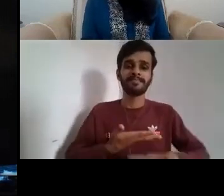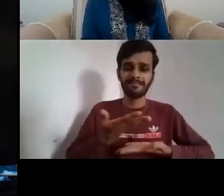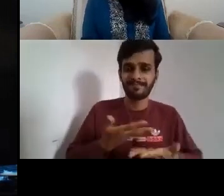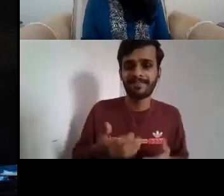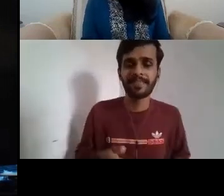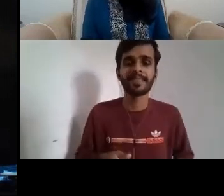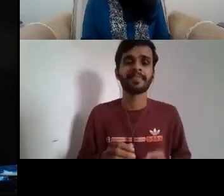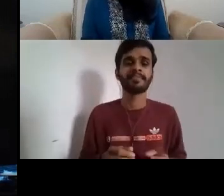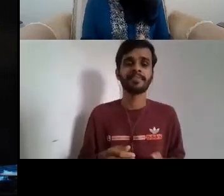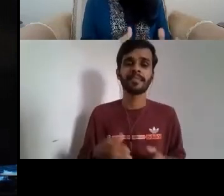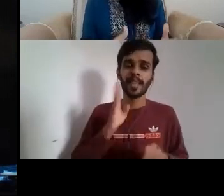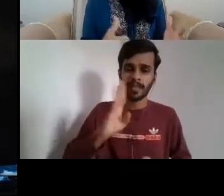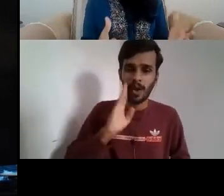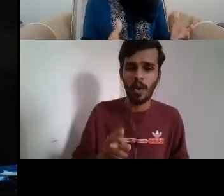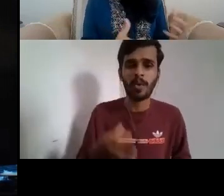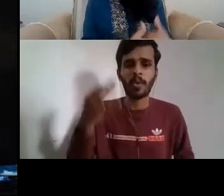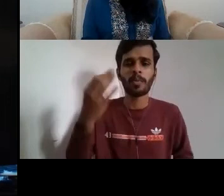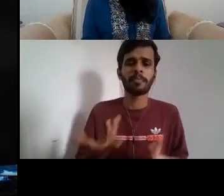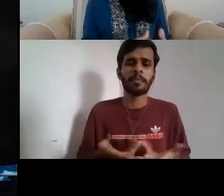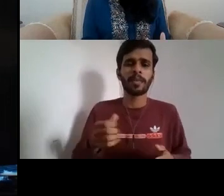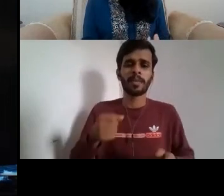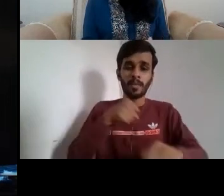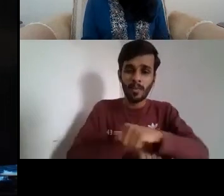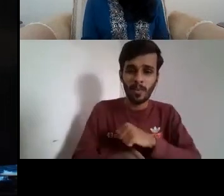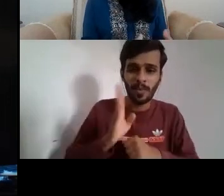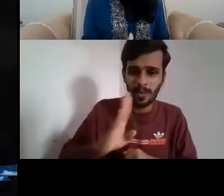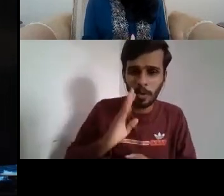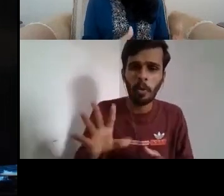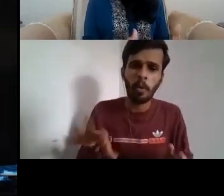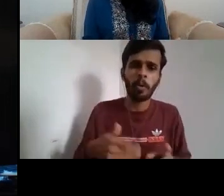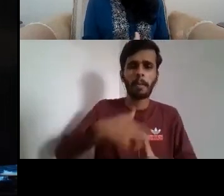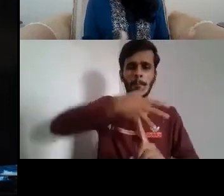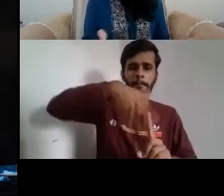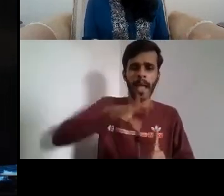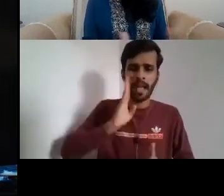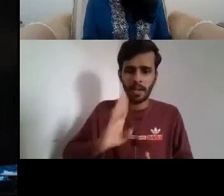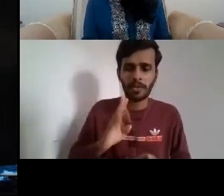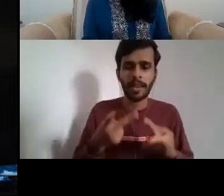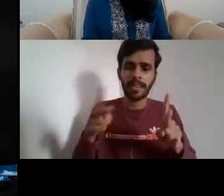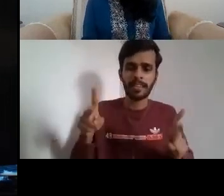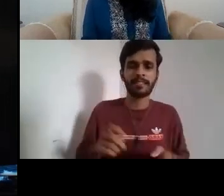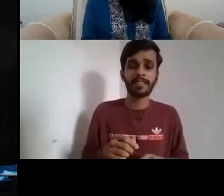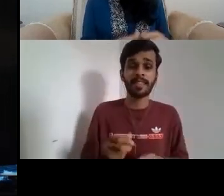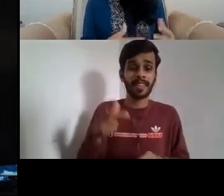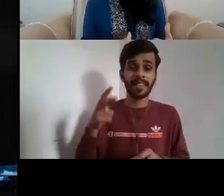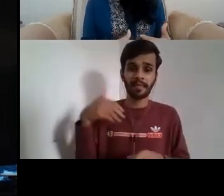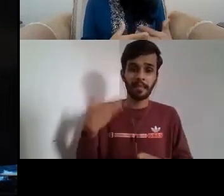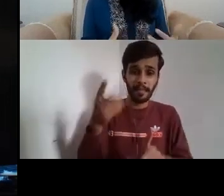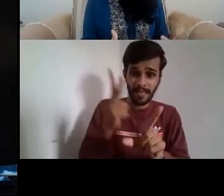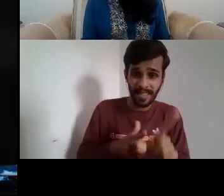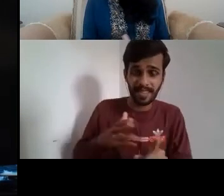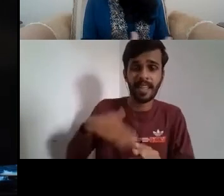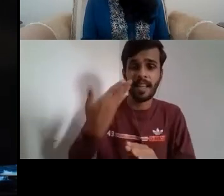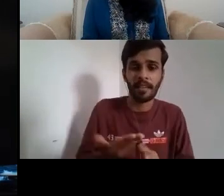Film songs, as well as background scores composed in the last 80 years span India, have employed